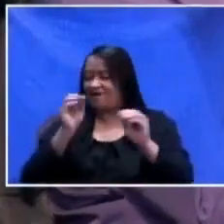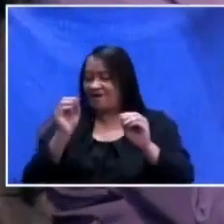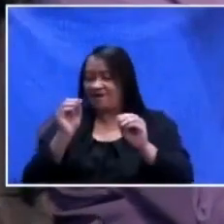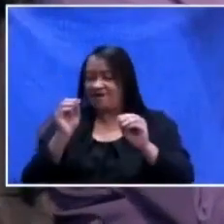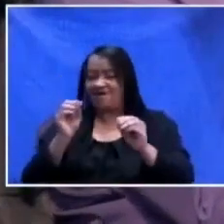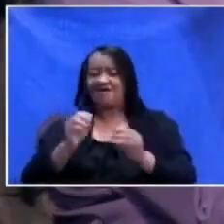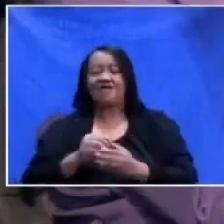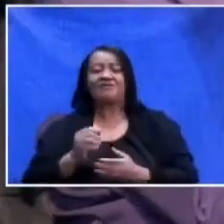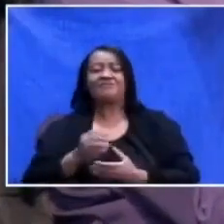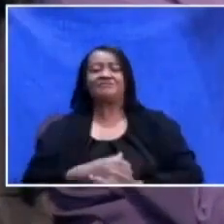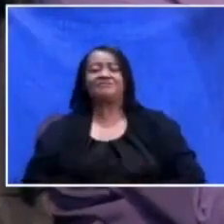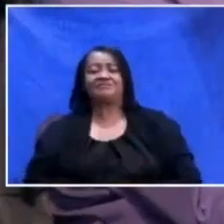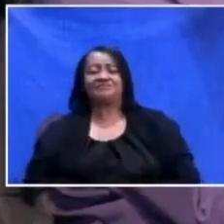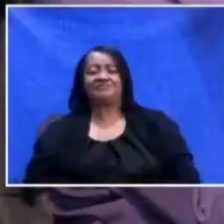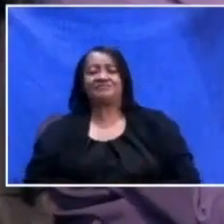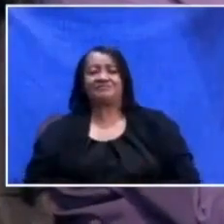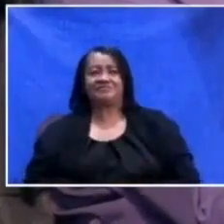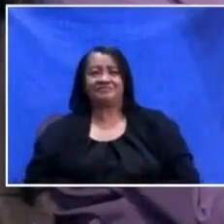And